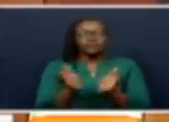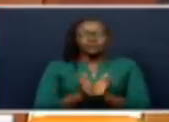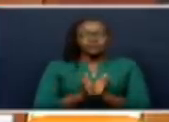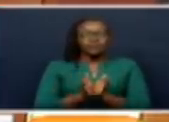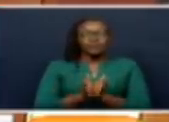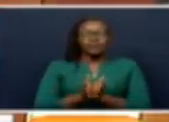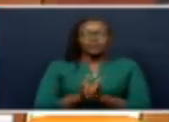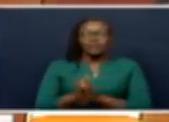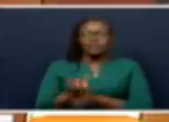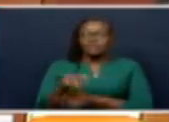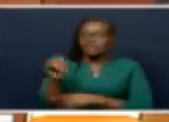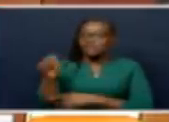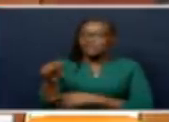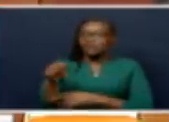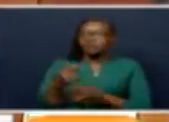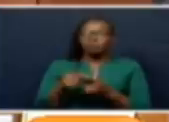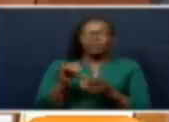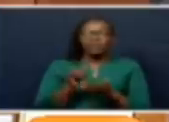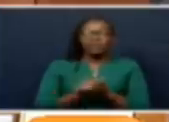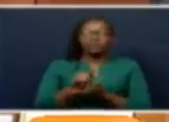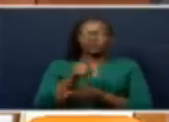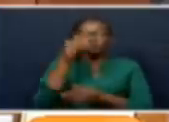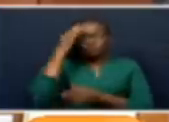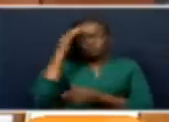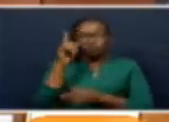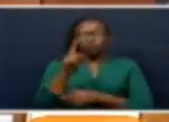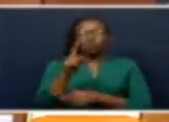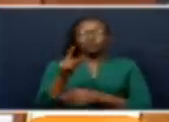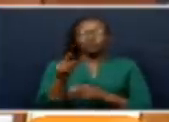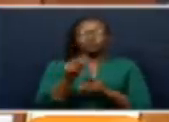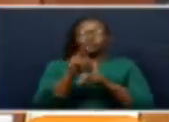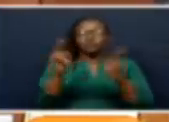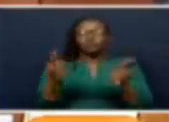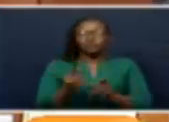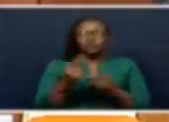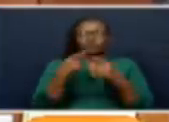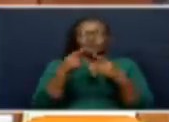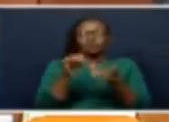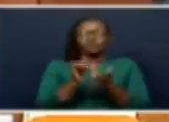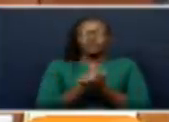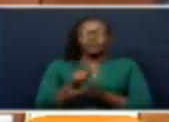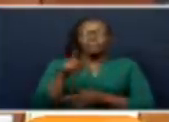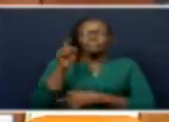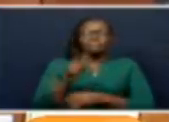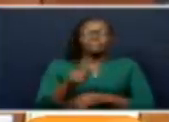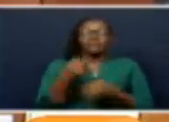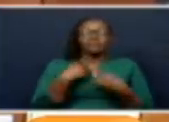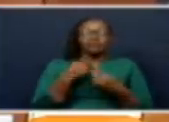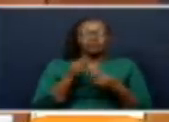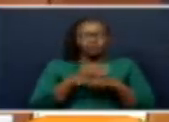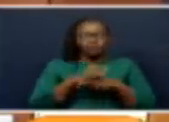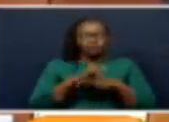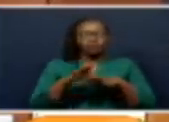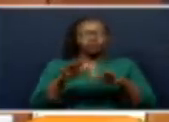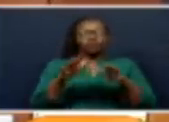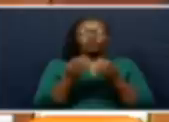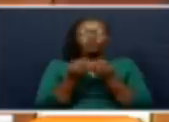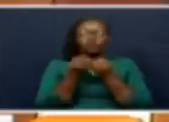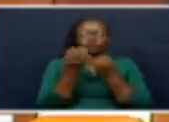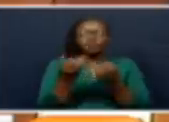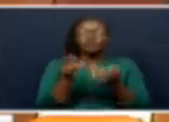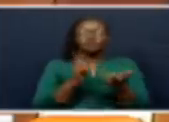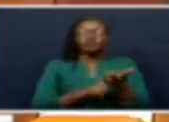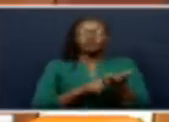is dangerous because it is one of the universal declarations of the United Nations that there must be free flow of information to the governed,